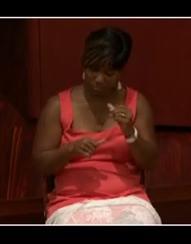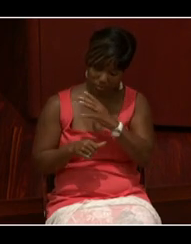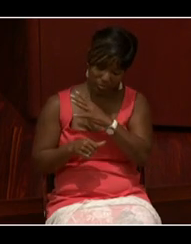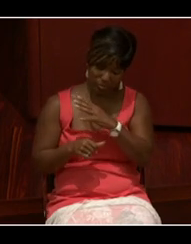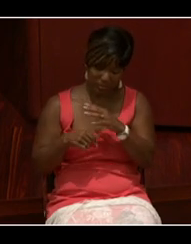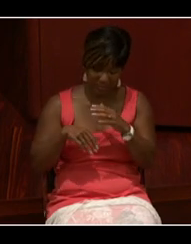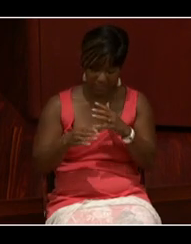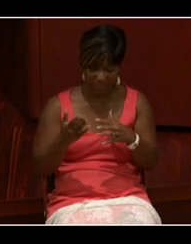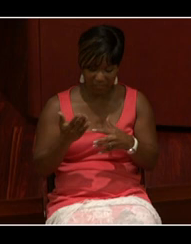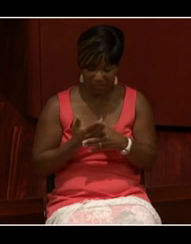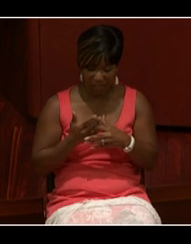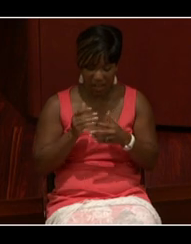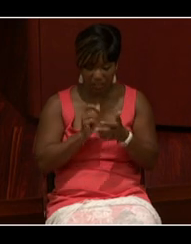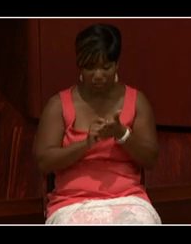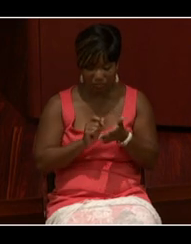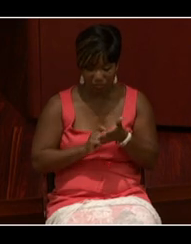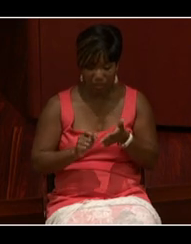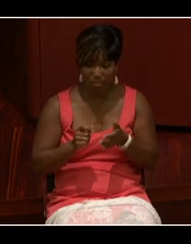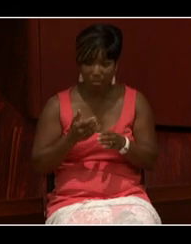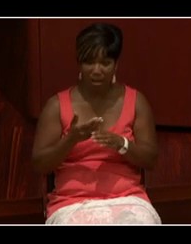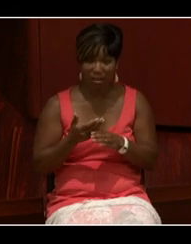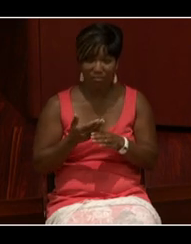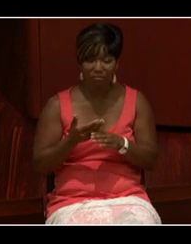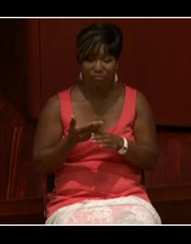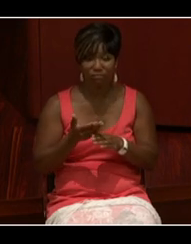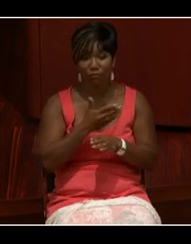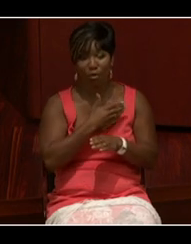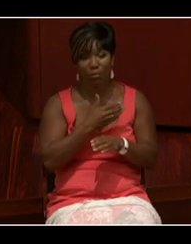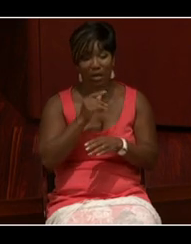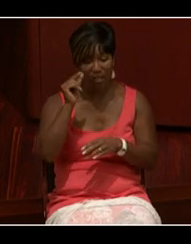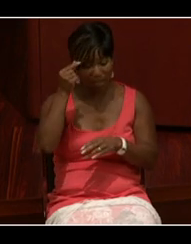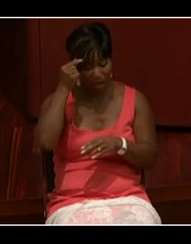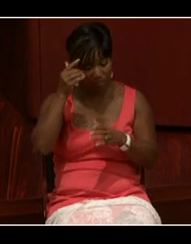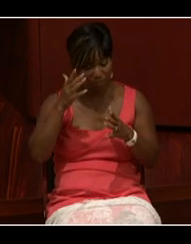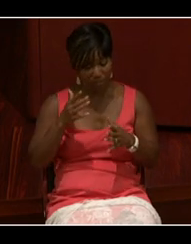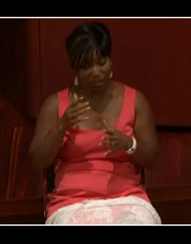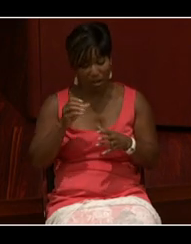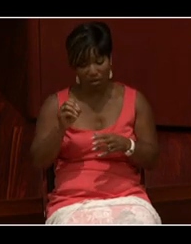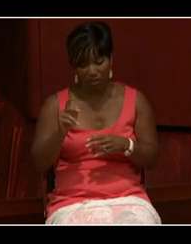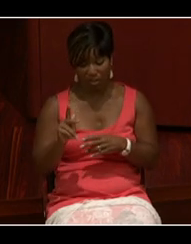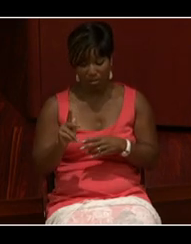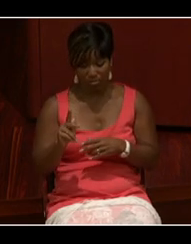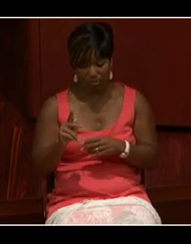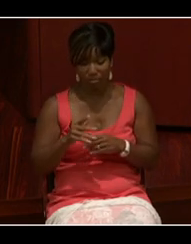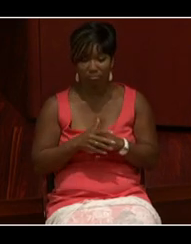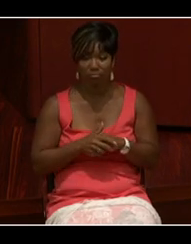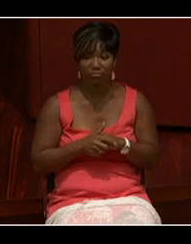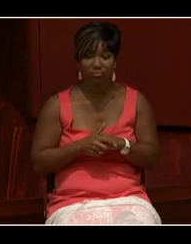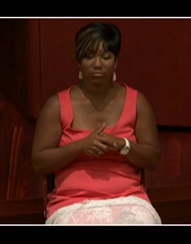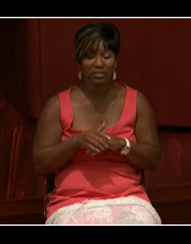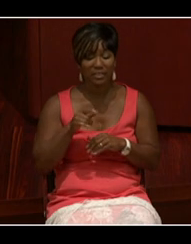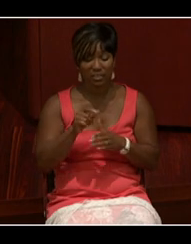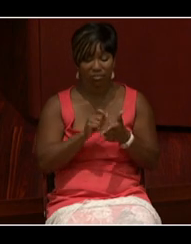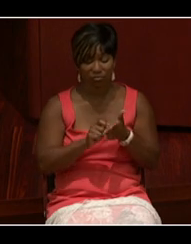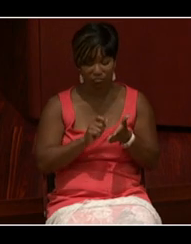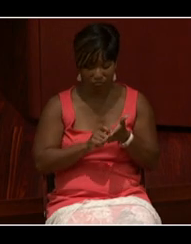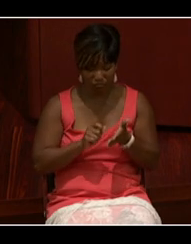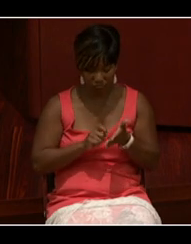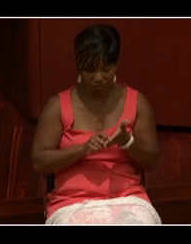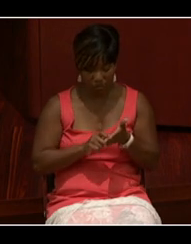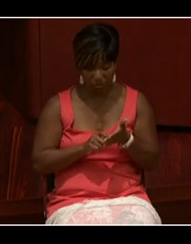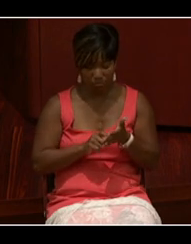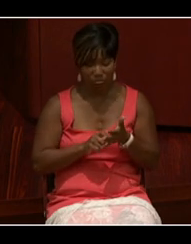his file. It was written by former governor of Oklahoma, Martin Trapp. He wrote to the warden